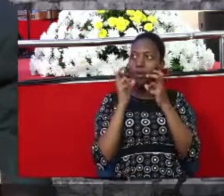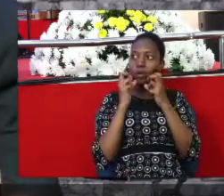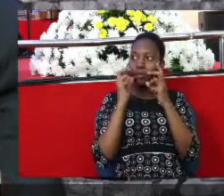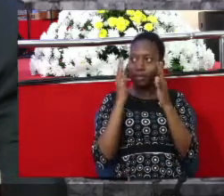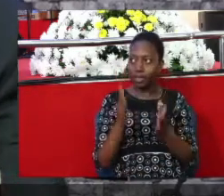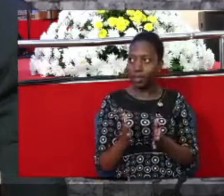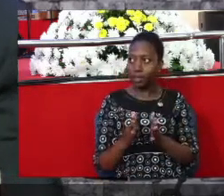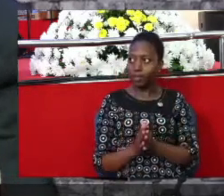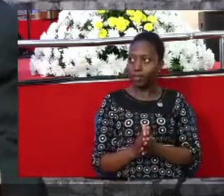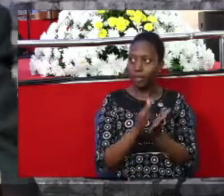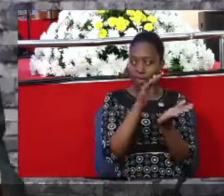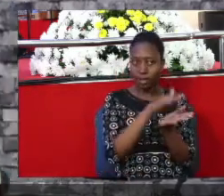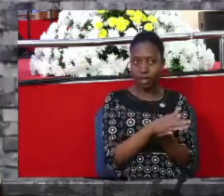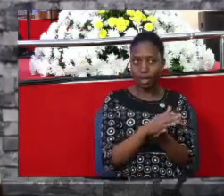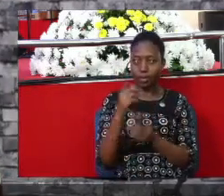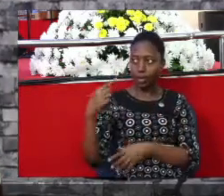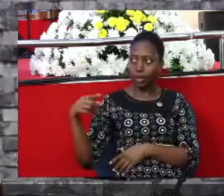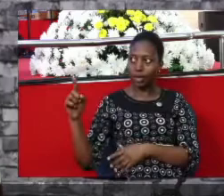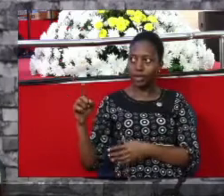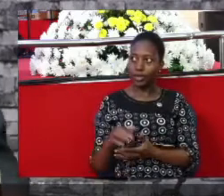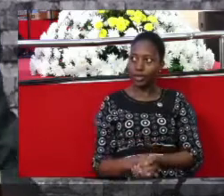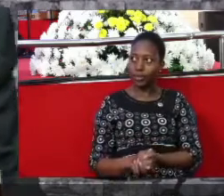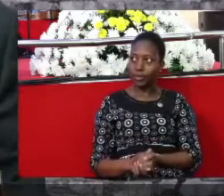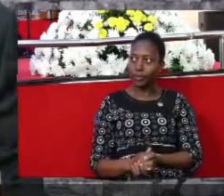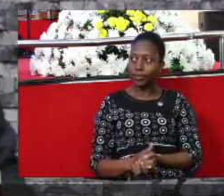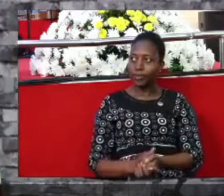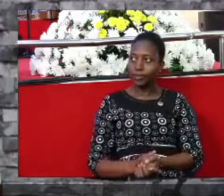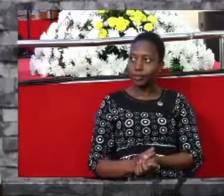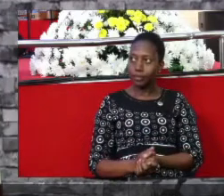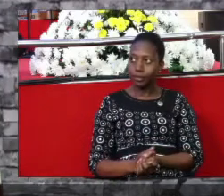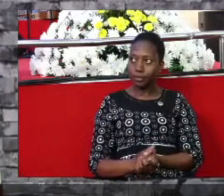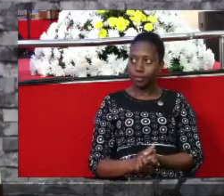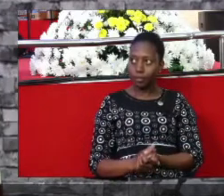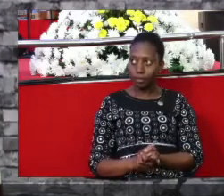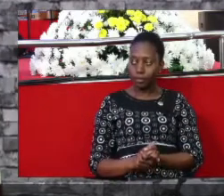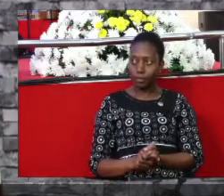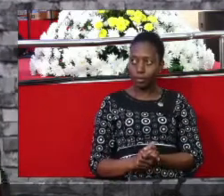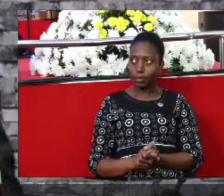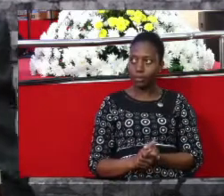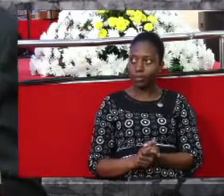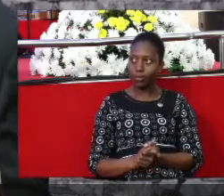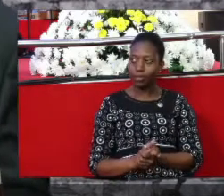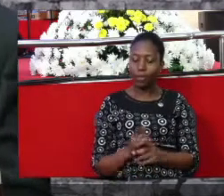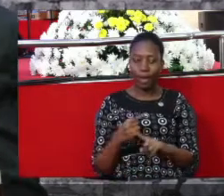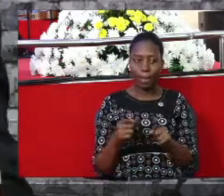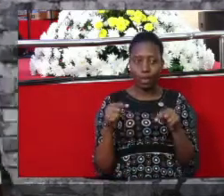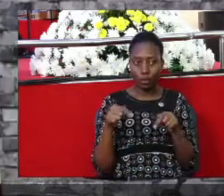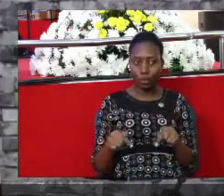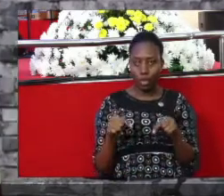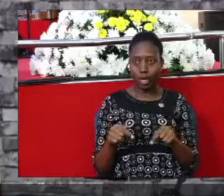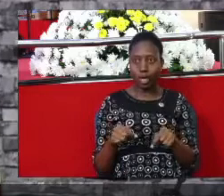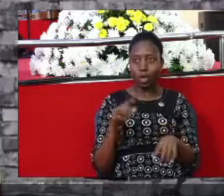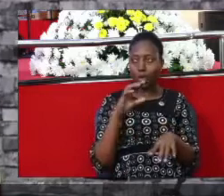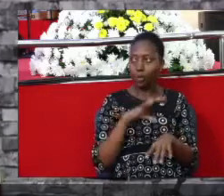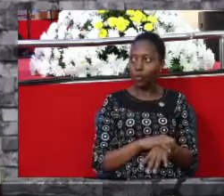people that are holding your wealth, because for these many times you are underage, but today you have gotten into age,